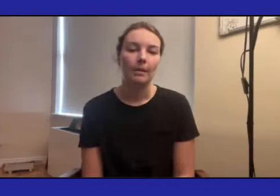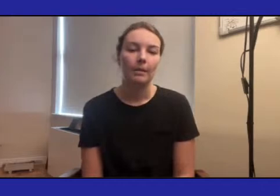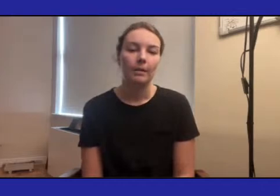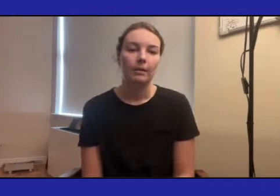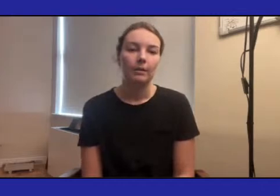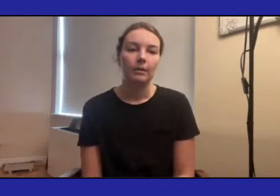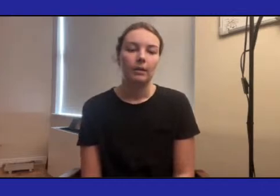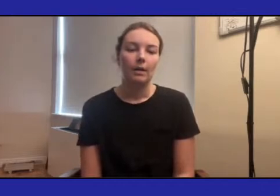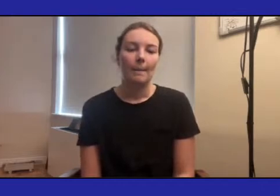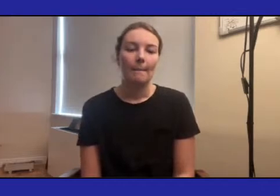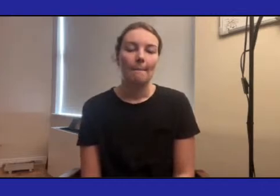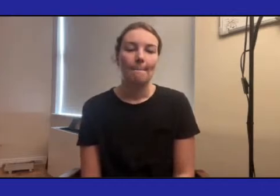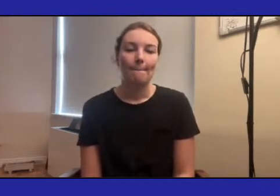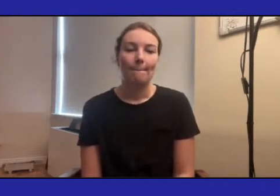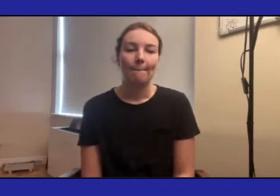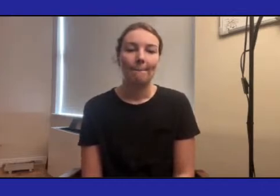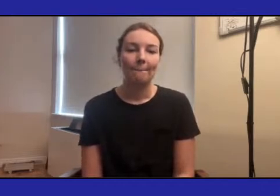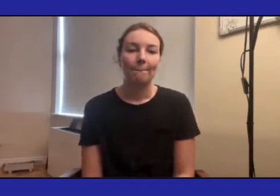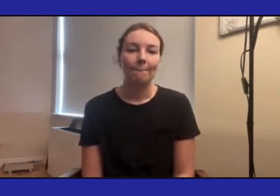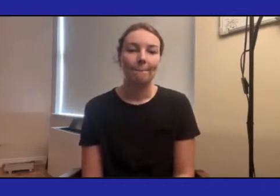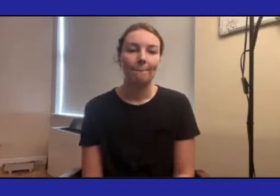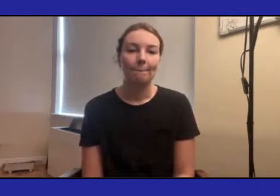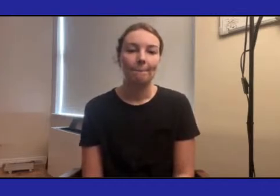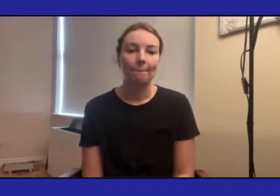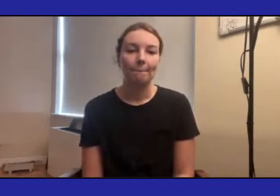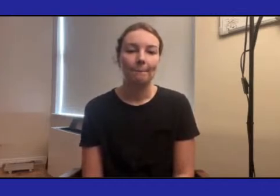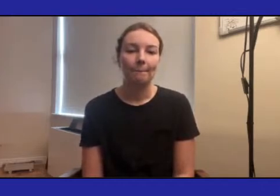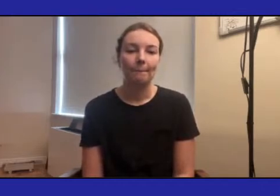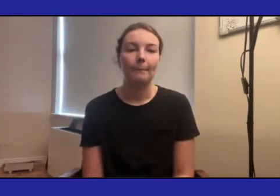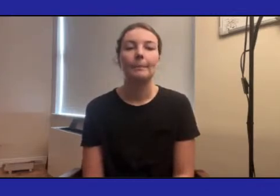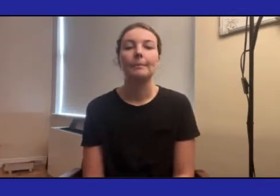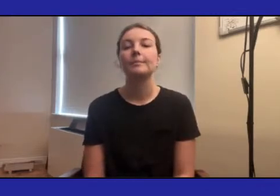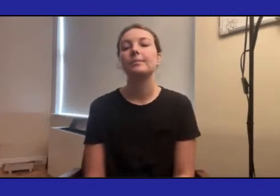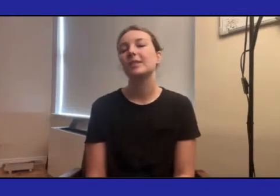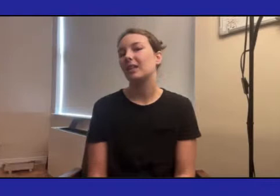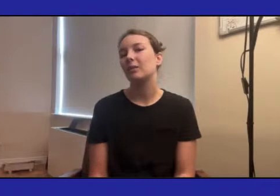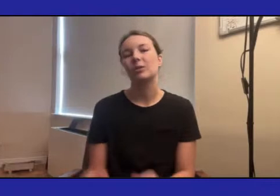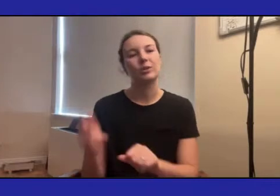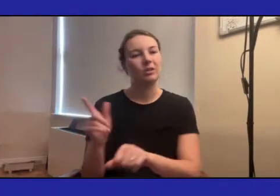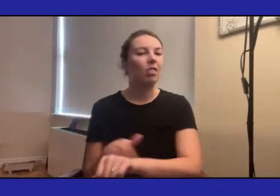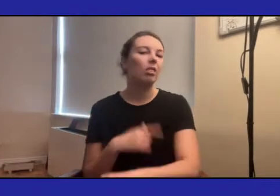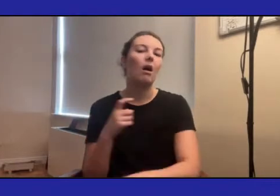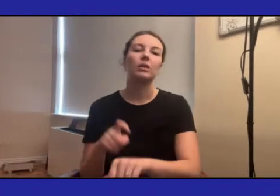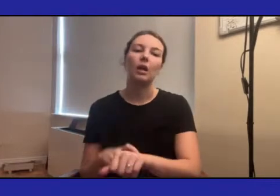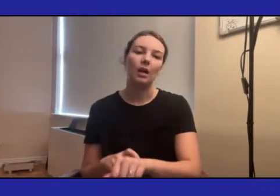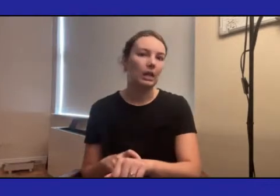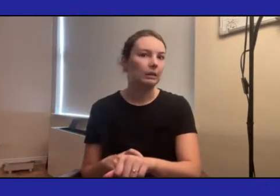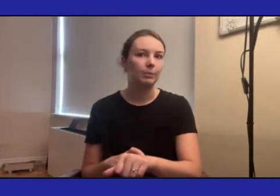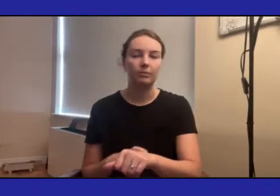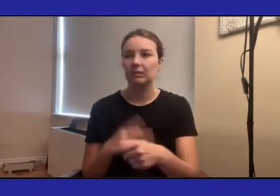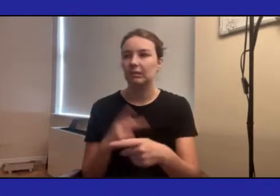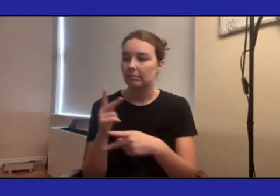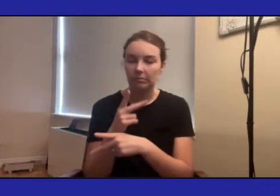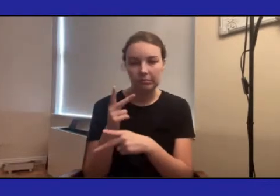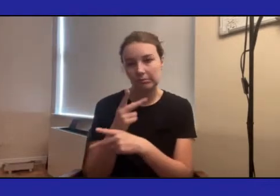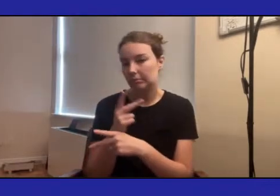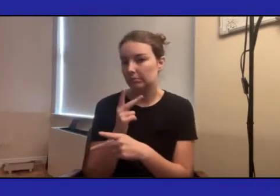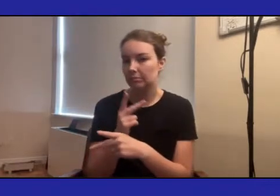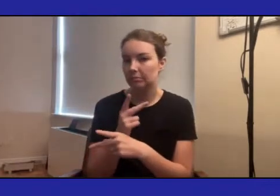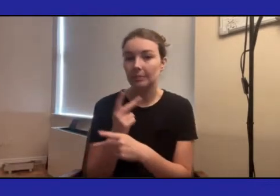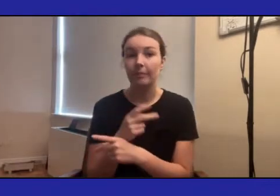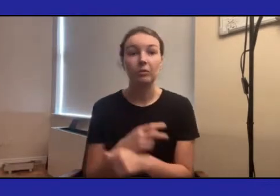know, it could have been done, but it just was taking too long. And so with this individual